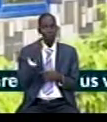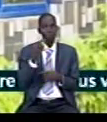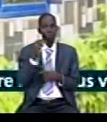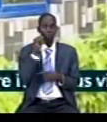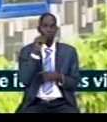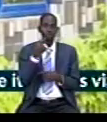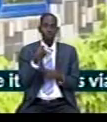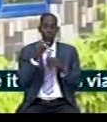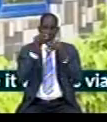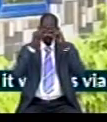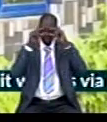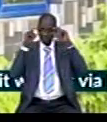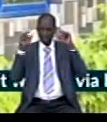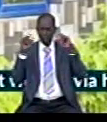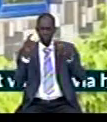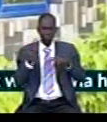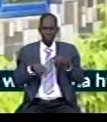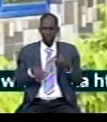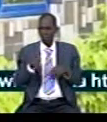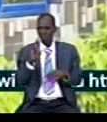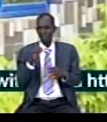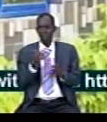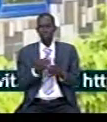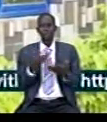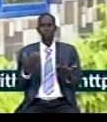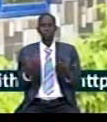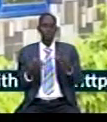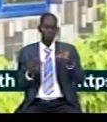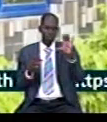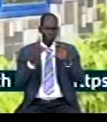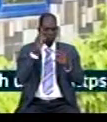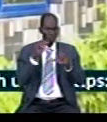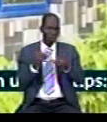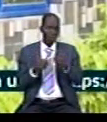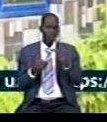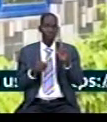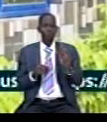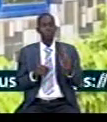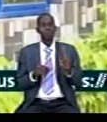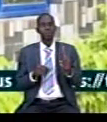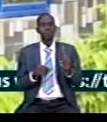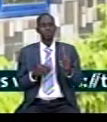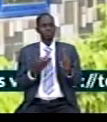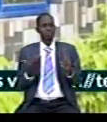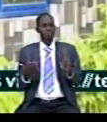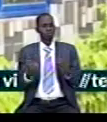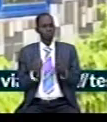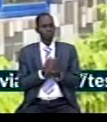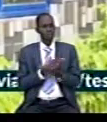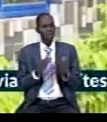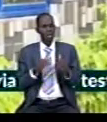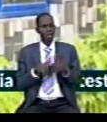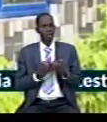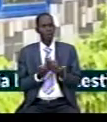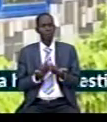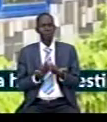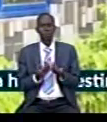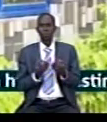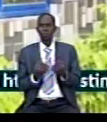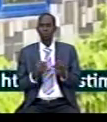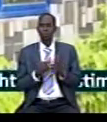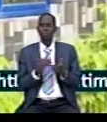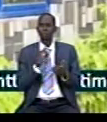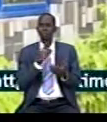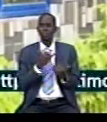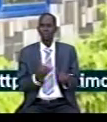it. So I looked for the other one. I brought that one damaged. I don't know the reason why the thing damaged. So I looked